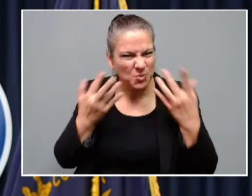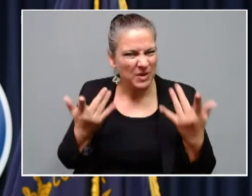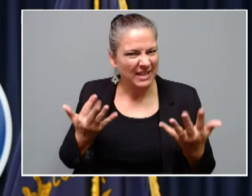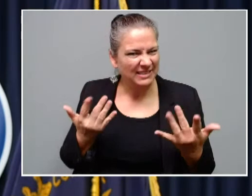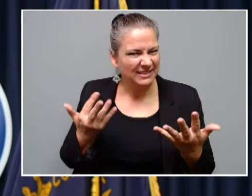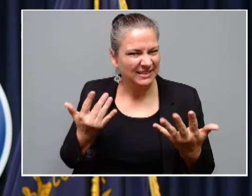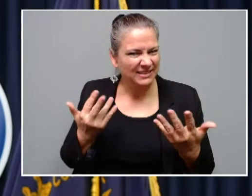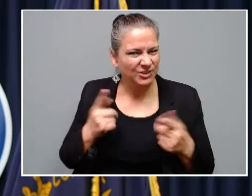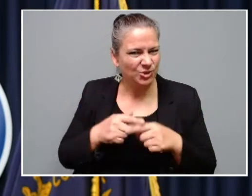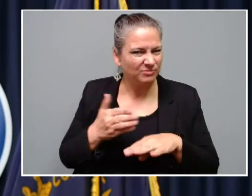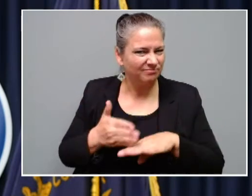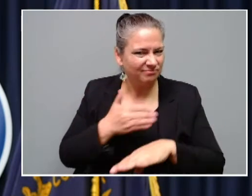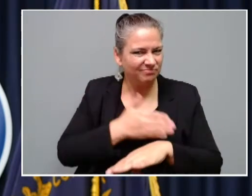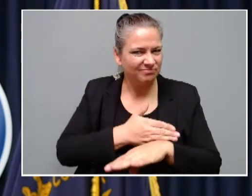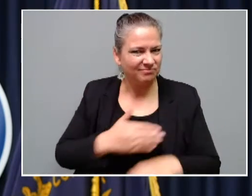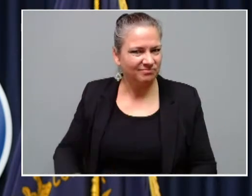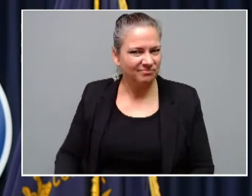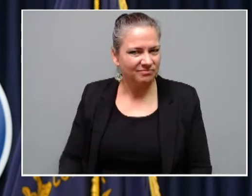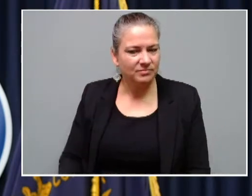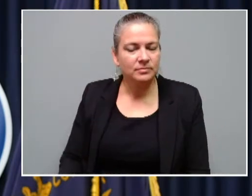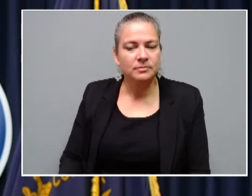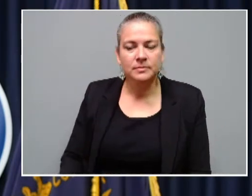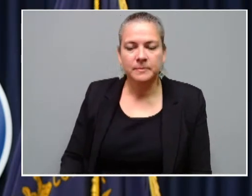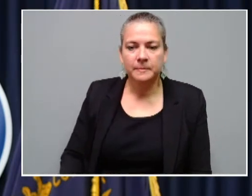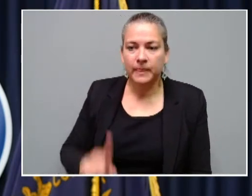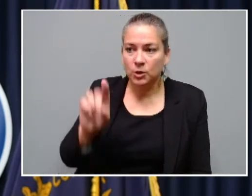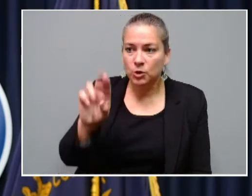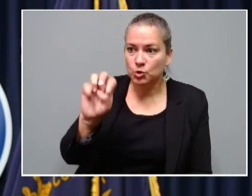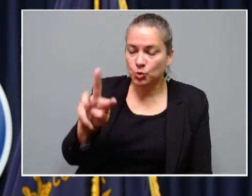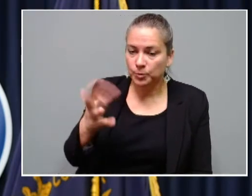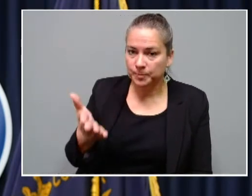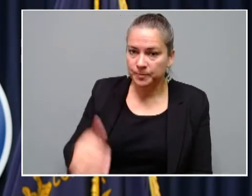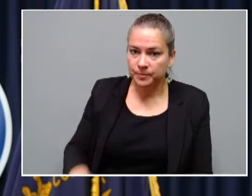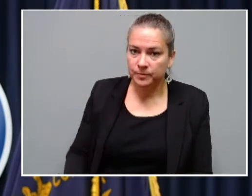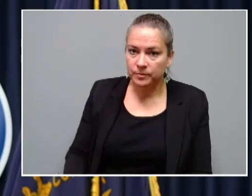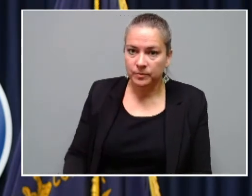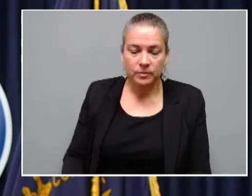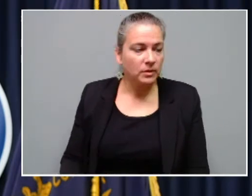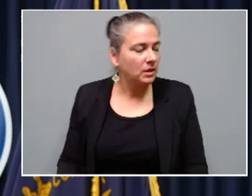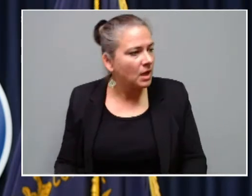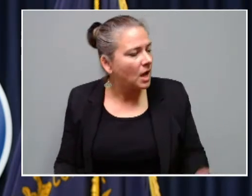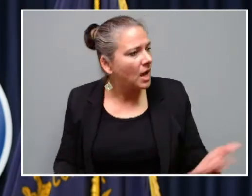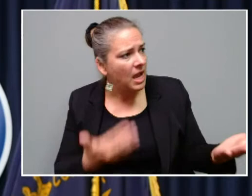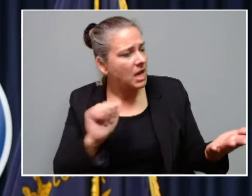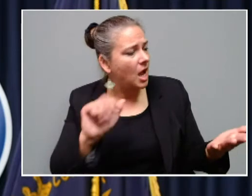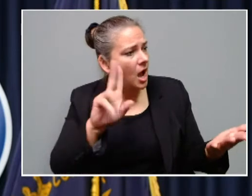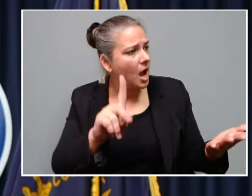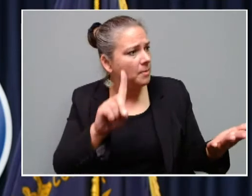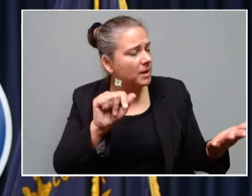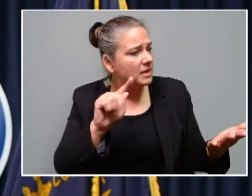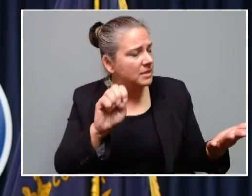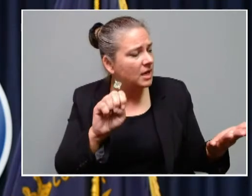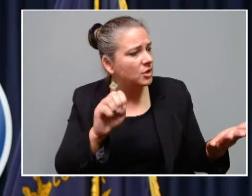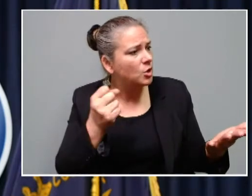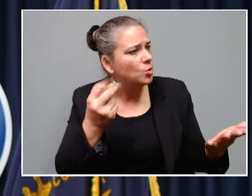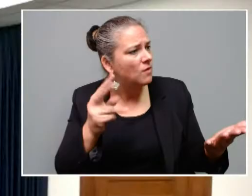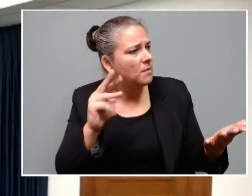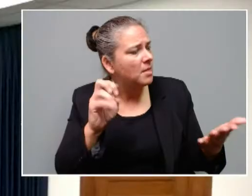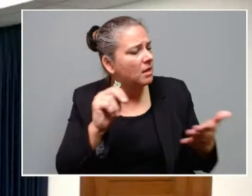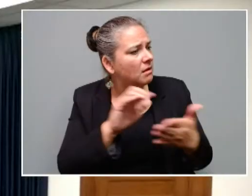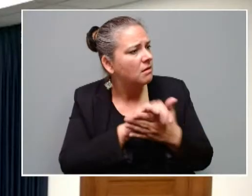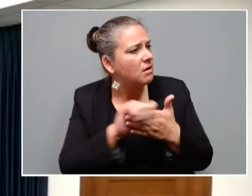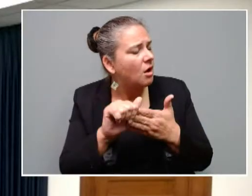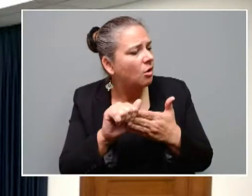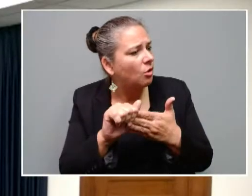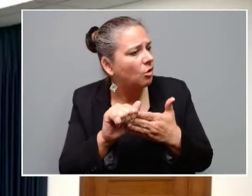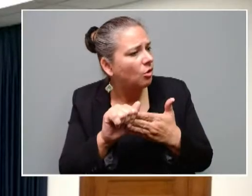Drew. Is there any update on the $400 million essential worker bonuses? I know you sent those letters to lawmakers